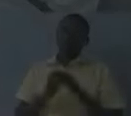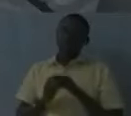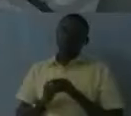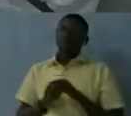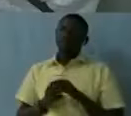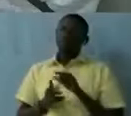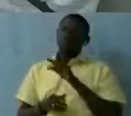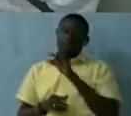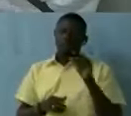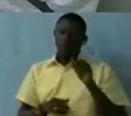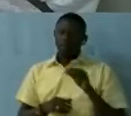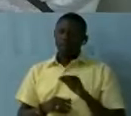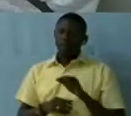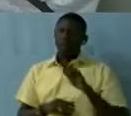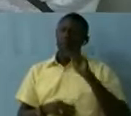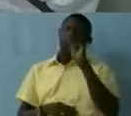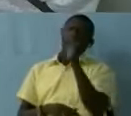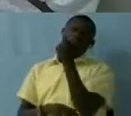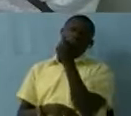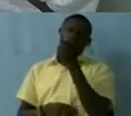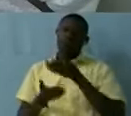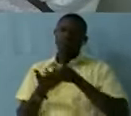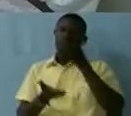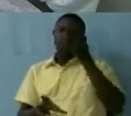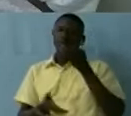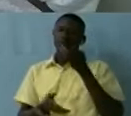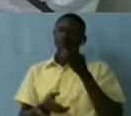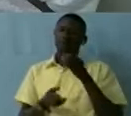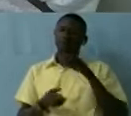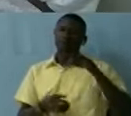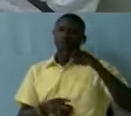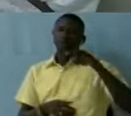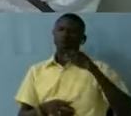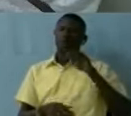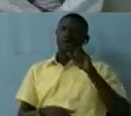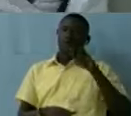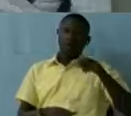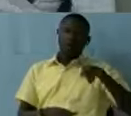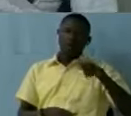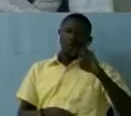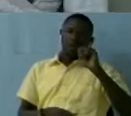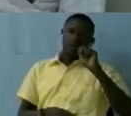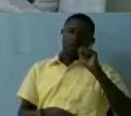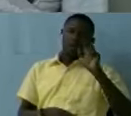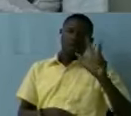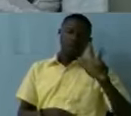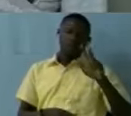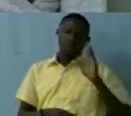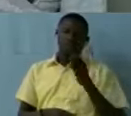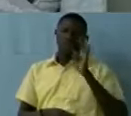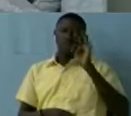New funding model. And they introduced what they call the new funding model.